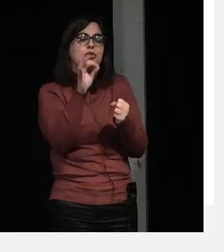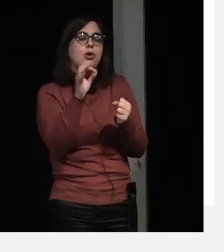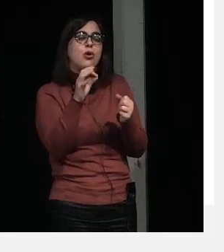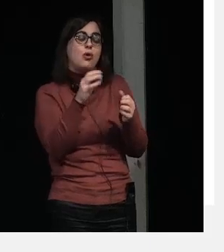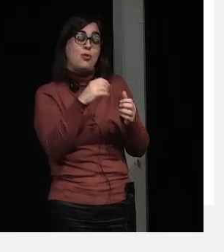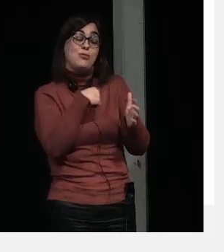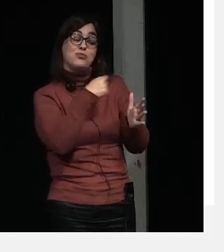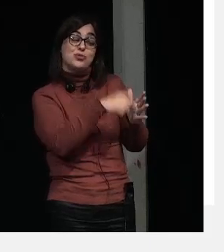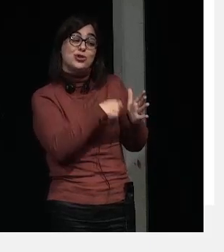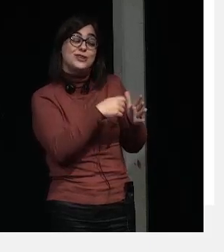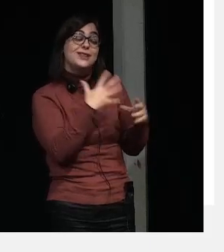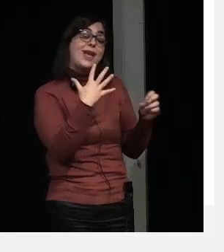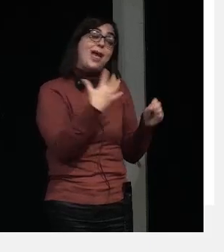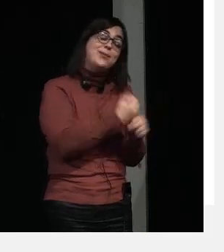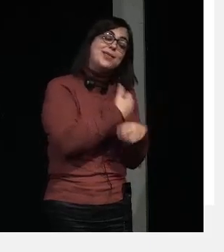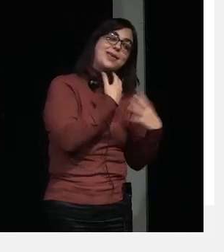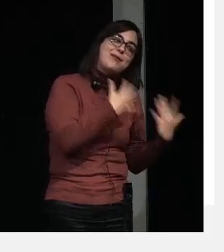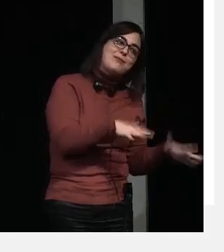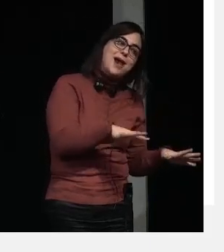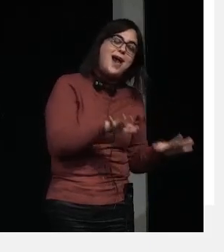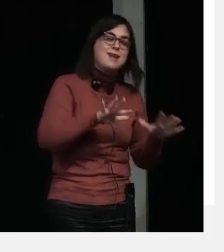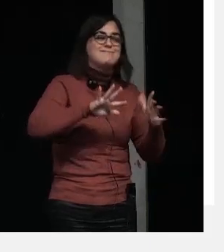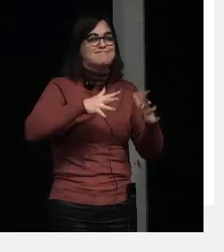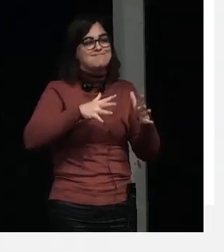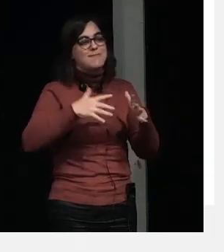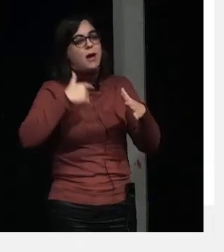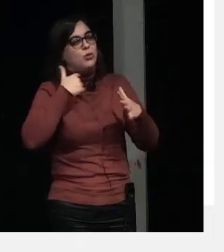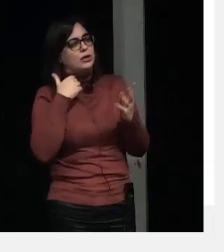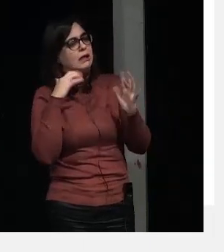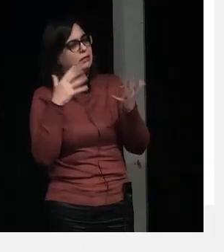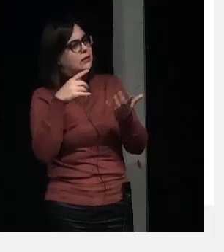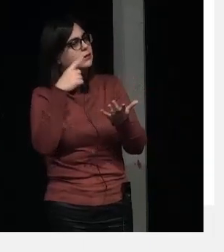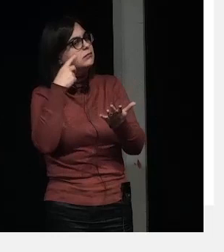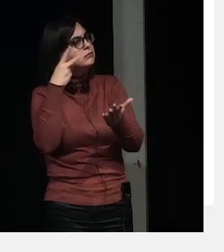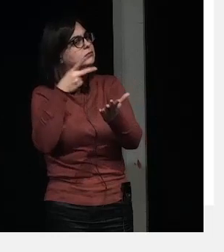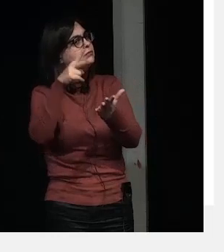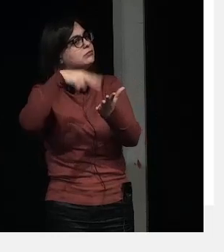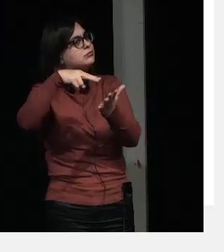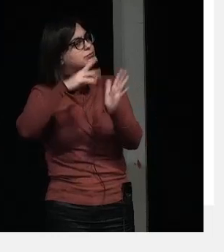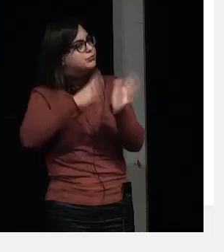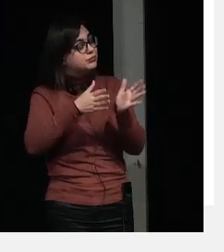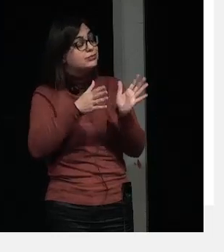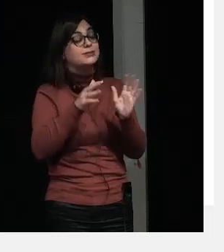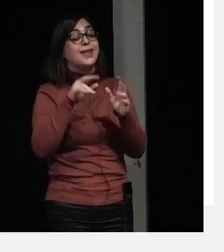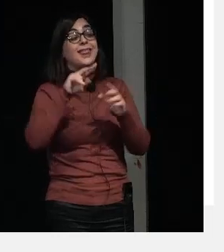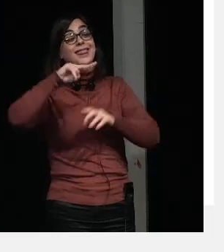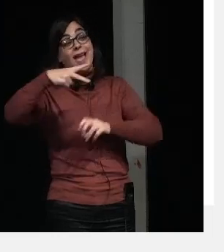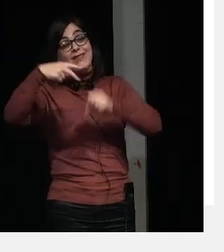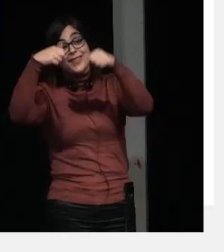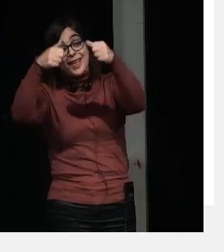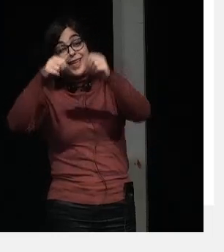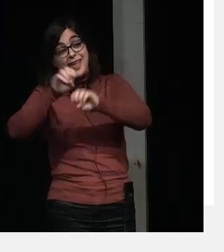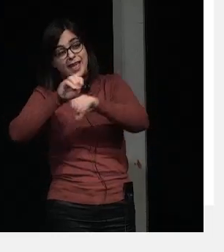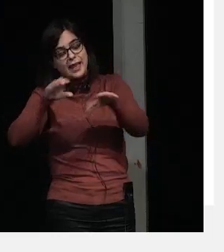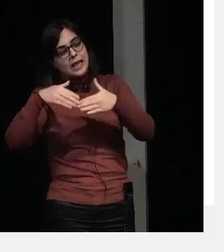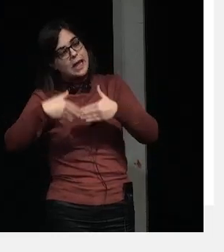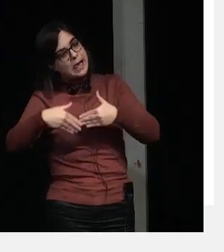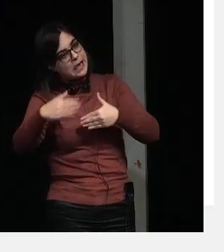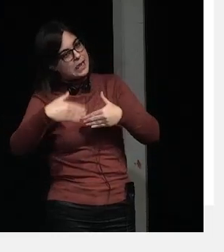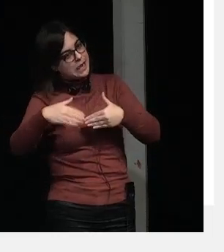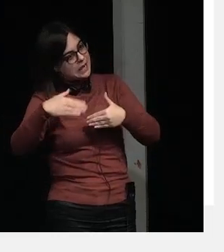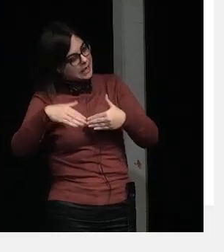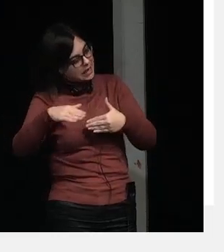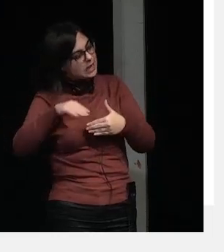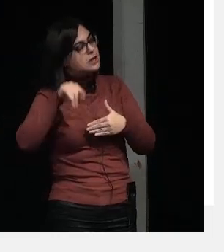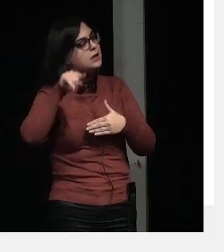and what didn't. And we published, and this second publication is on this link, is an